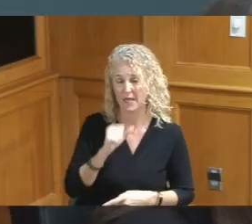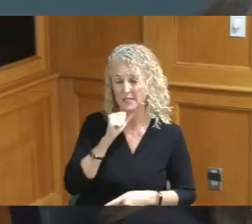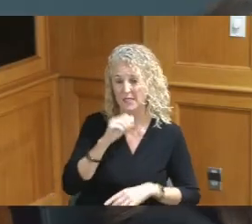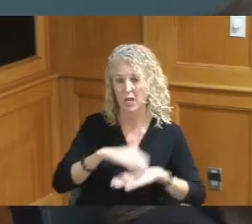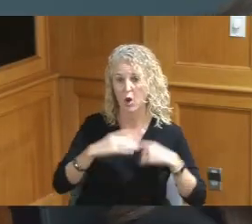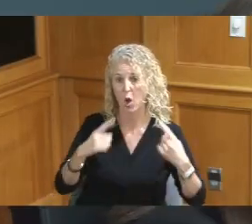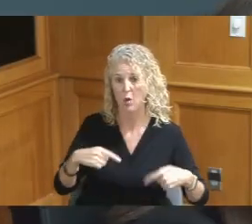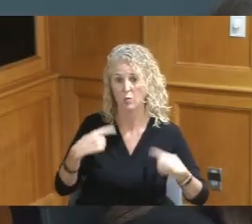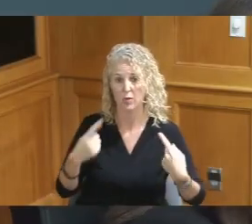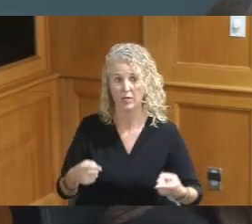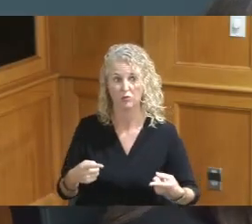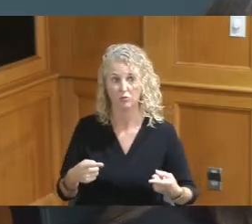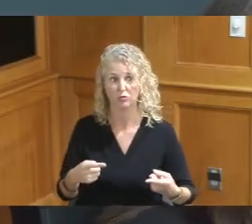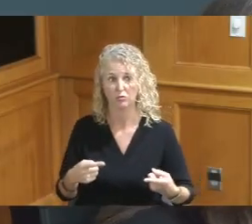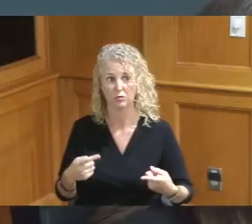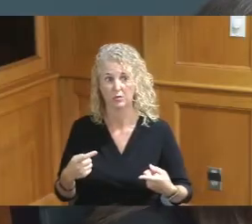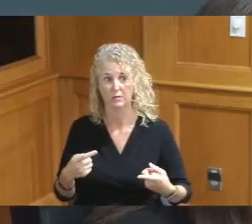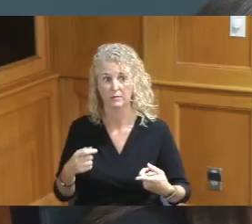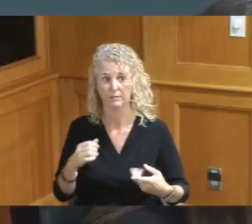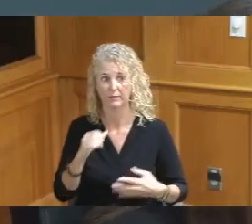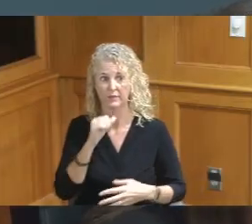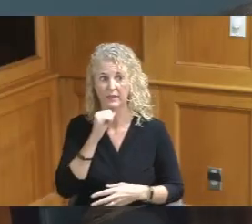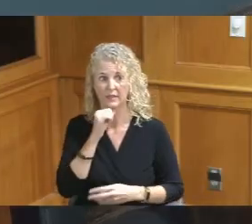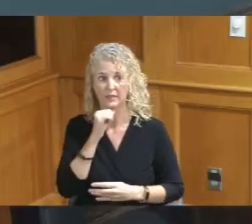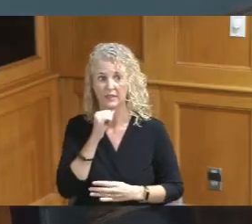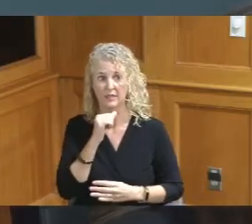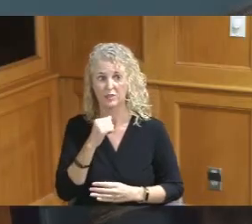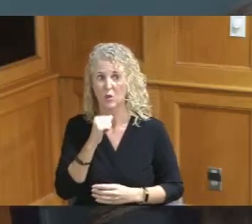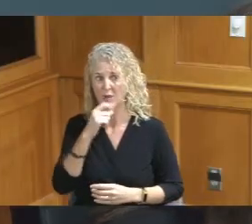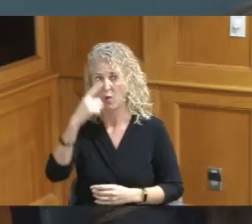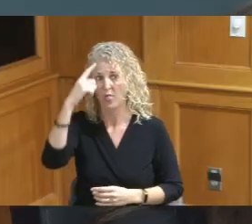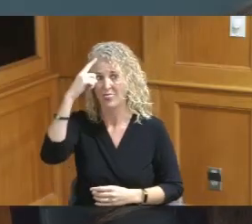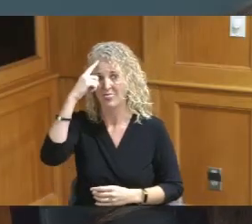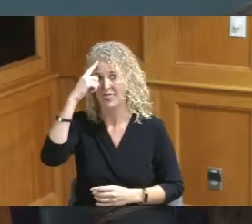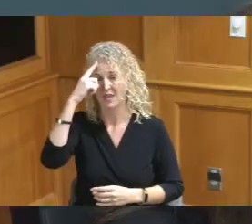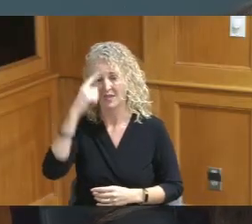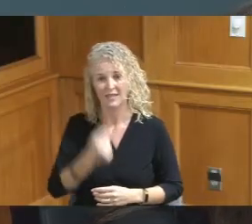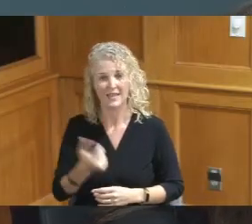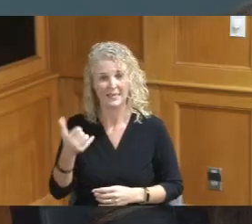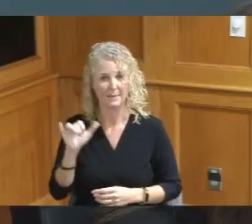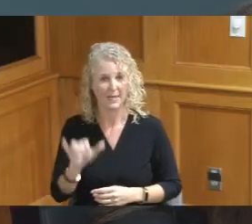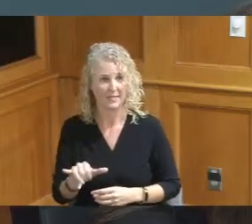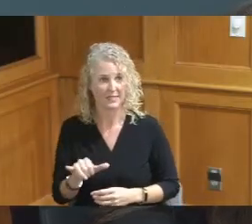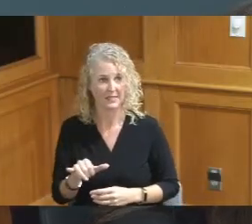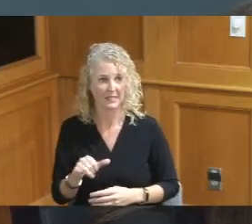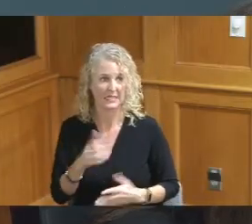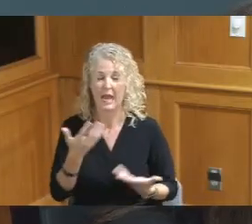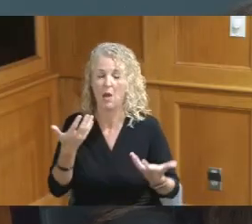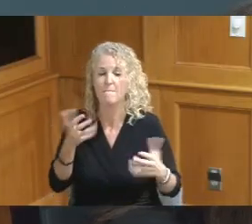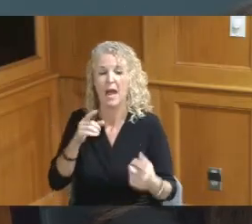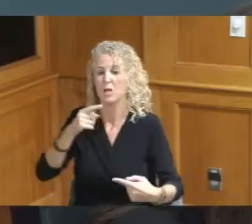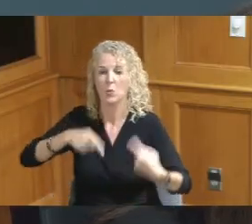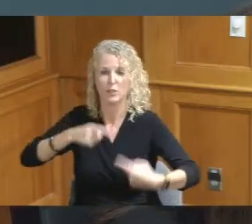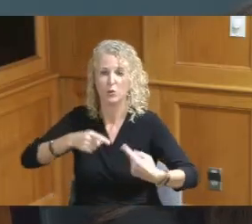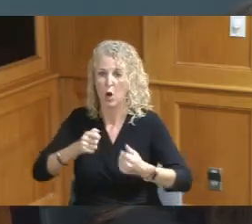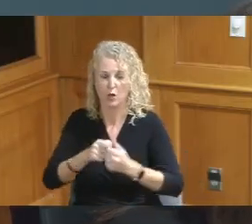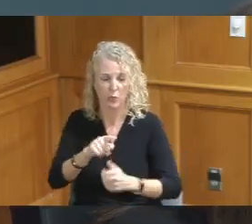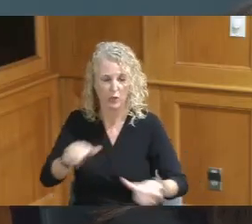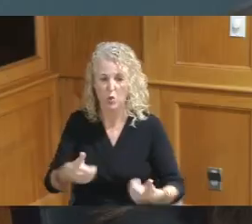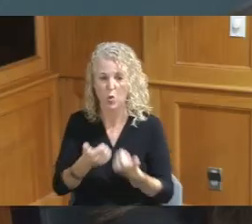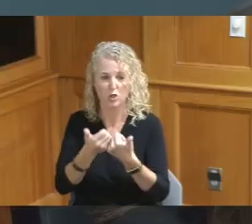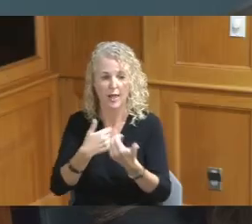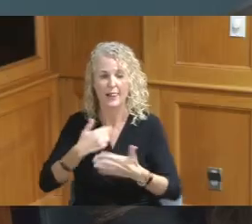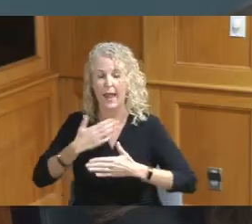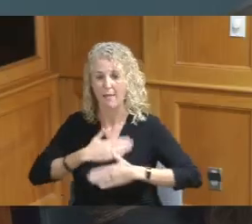wheels, so that's not really a disqualification. And I'm not here to challenge you in any way.